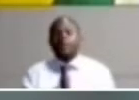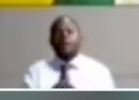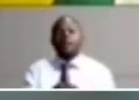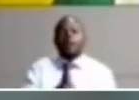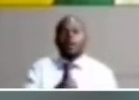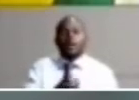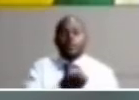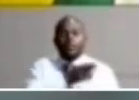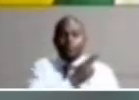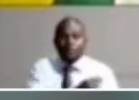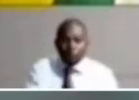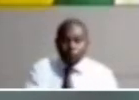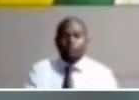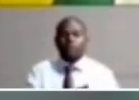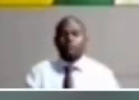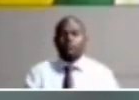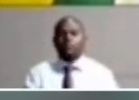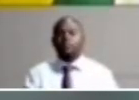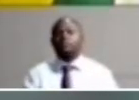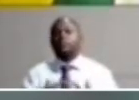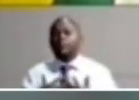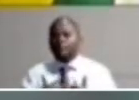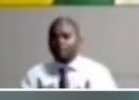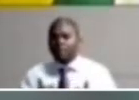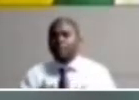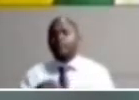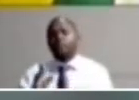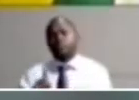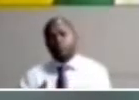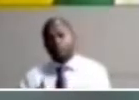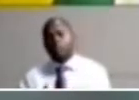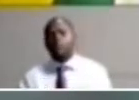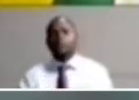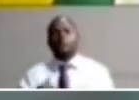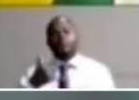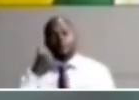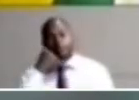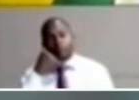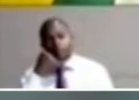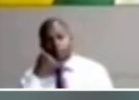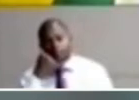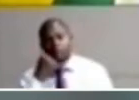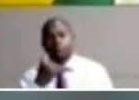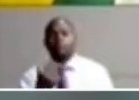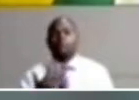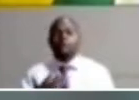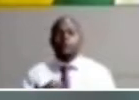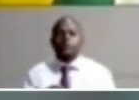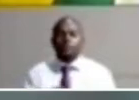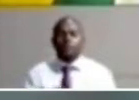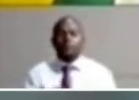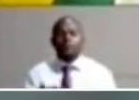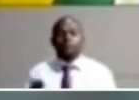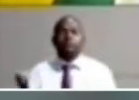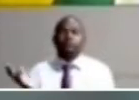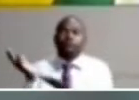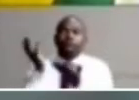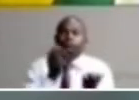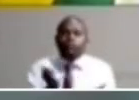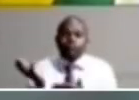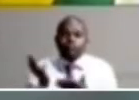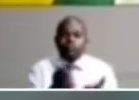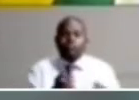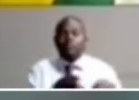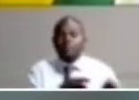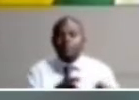medical, the veterinary, the telephones, the door-to-door delivery